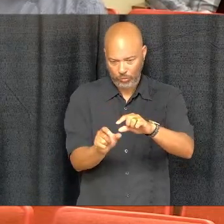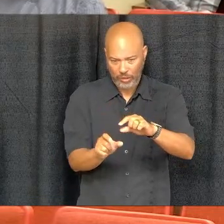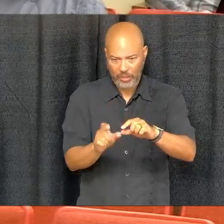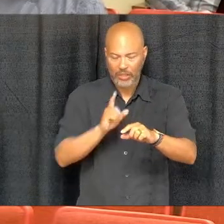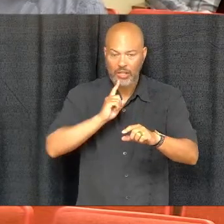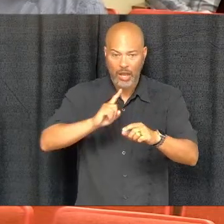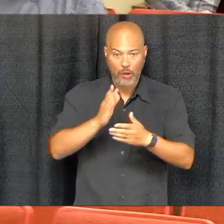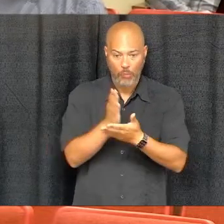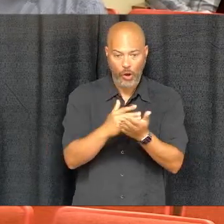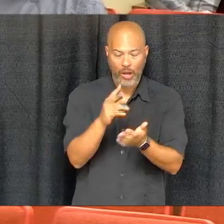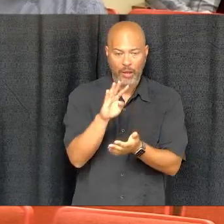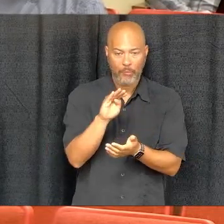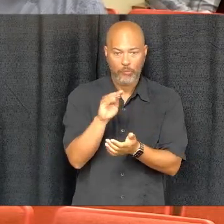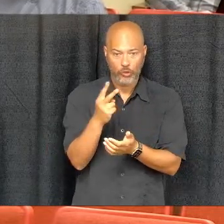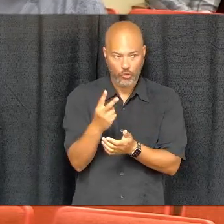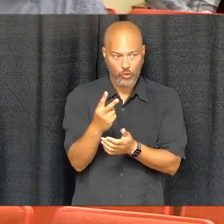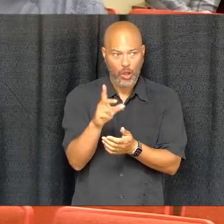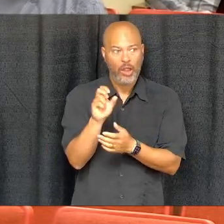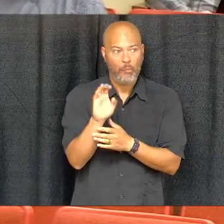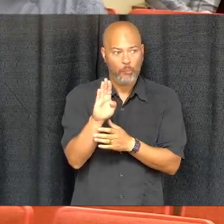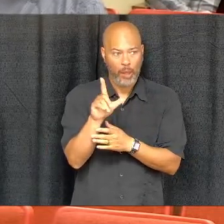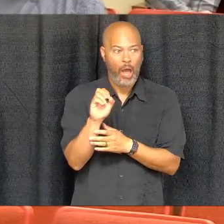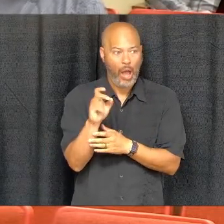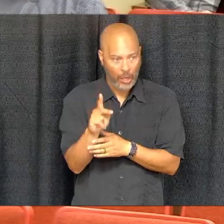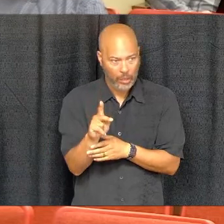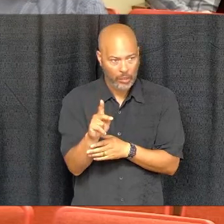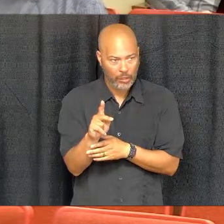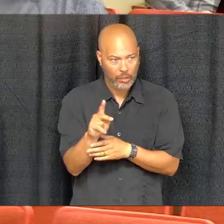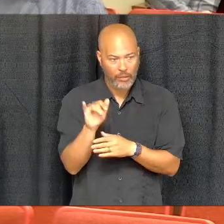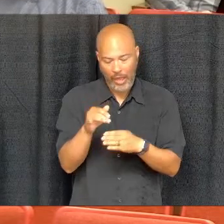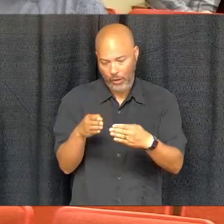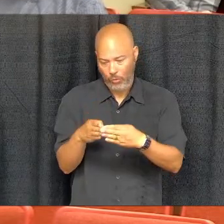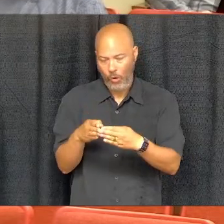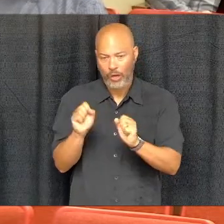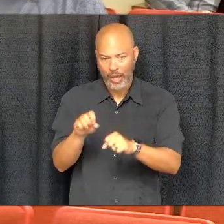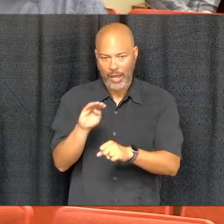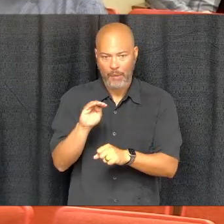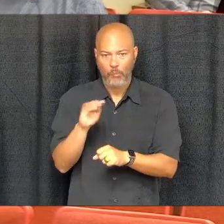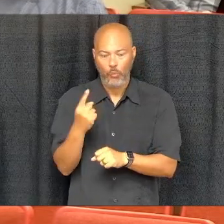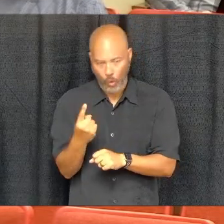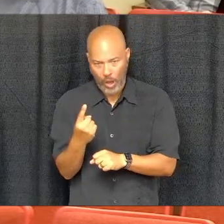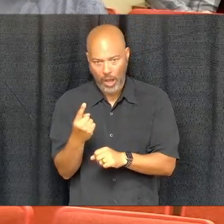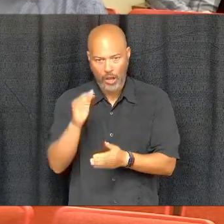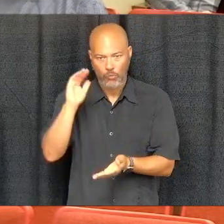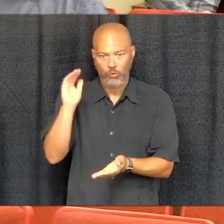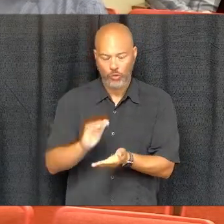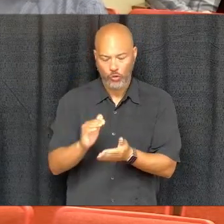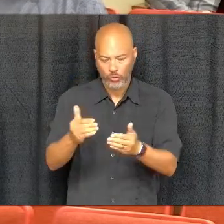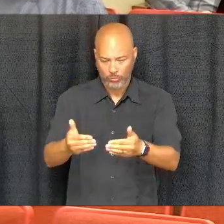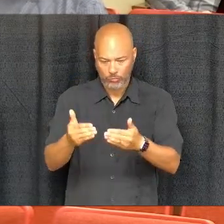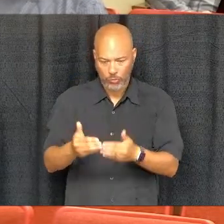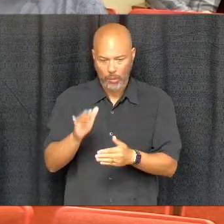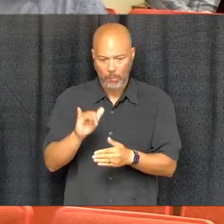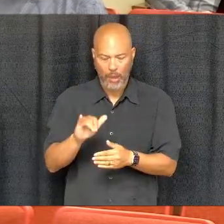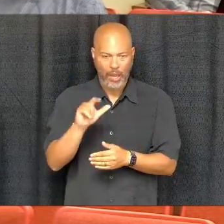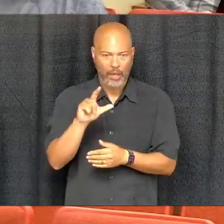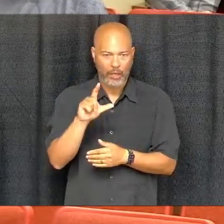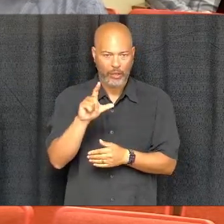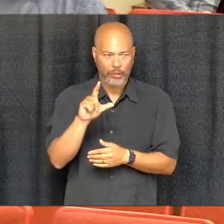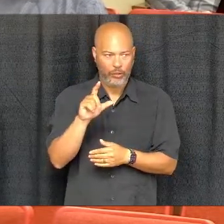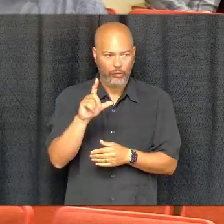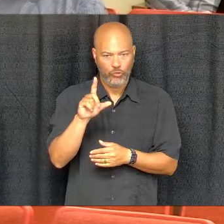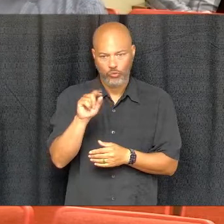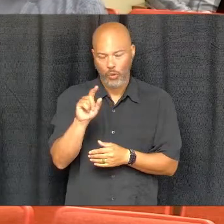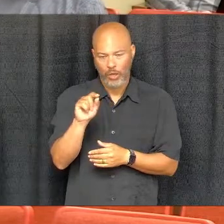a M2 block. The corner could be M1, reduces their setbacks by about 20